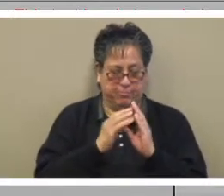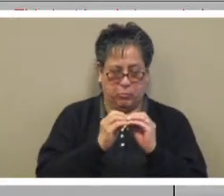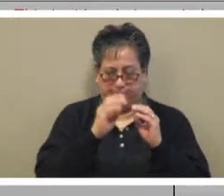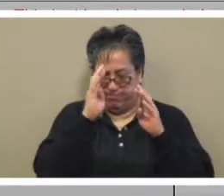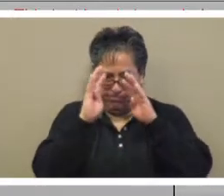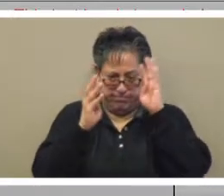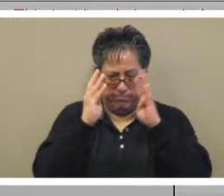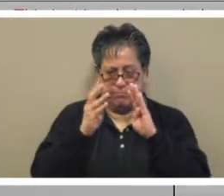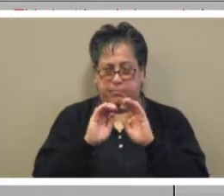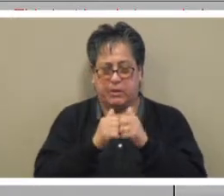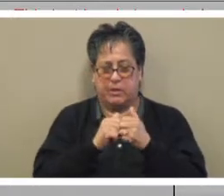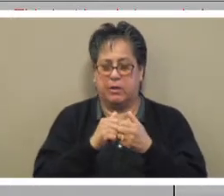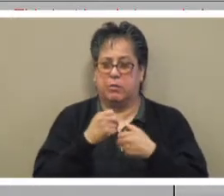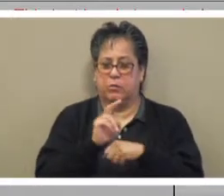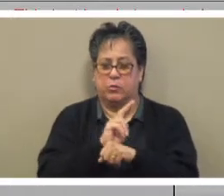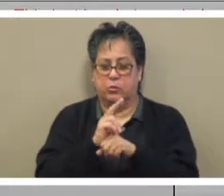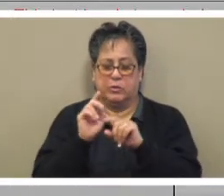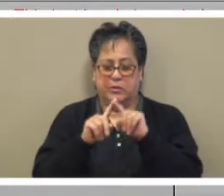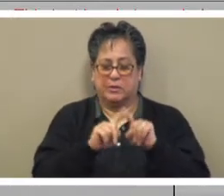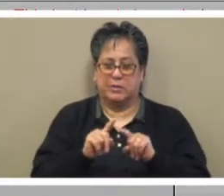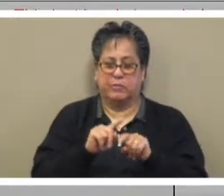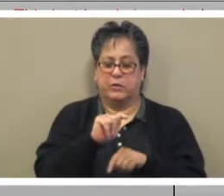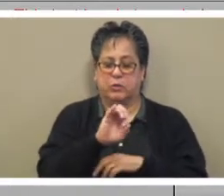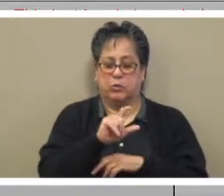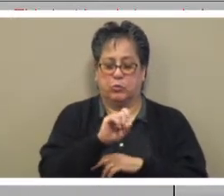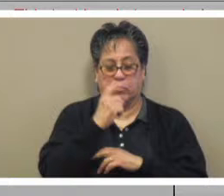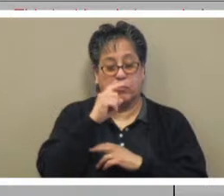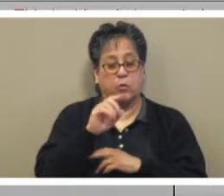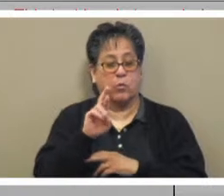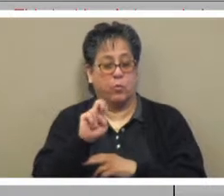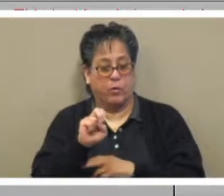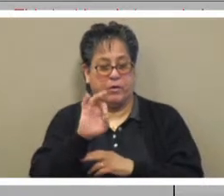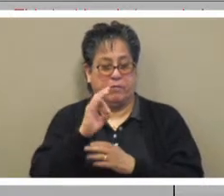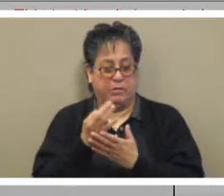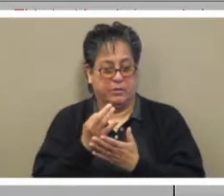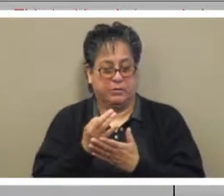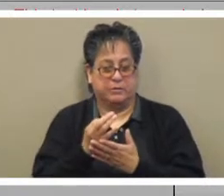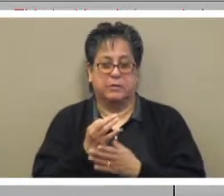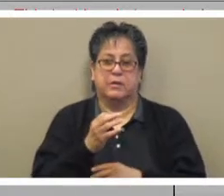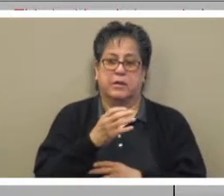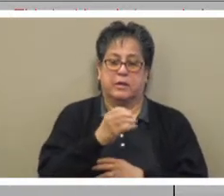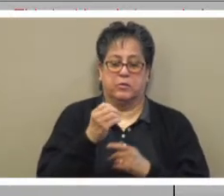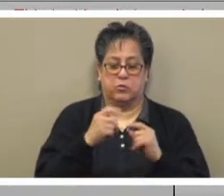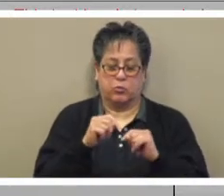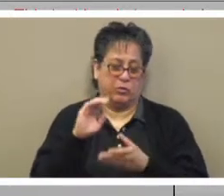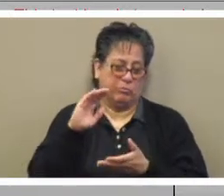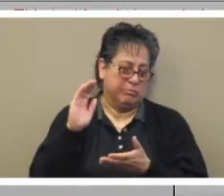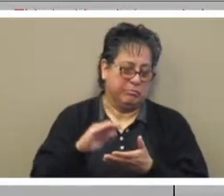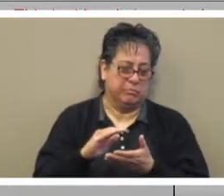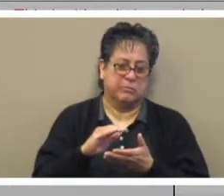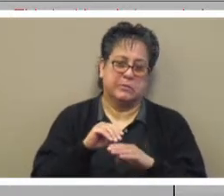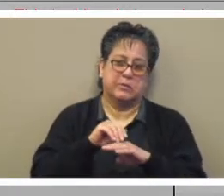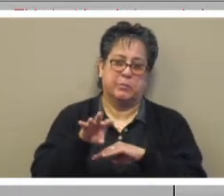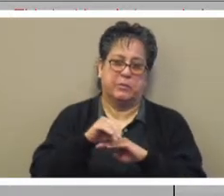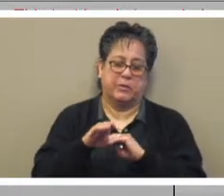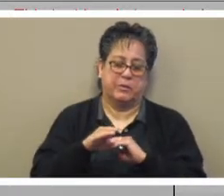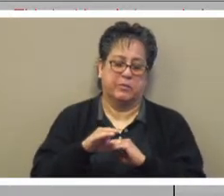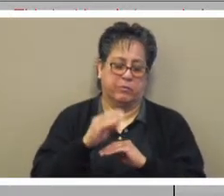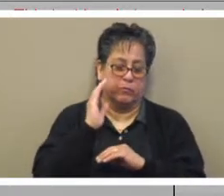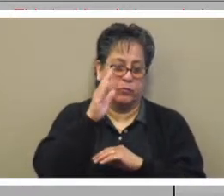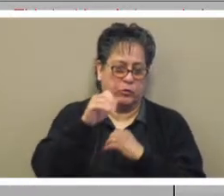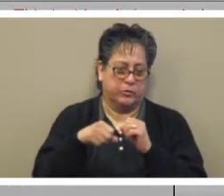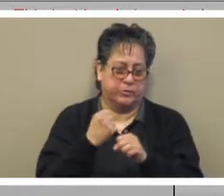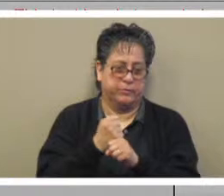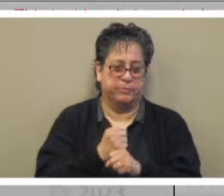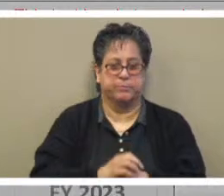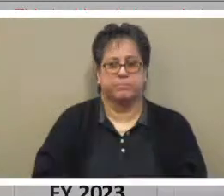how we're utilizing the different tools, whether it's refinancing or debt service reserves, again, to minimize the impact in not only the coming year, but in future years as